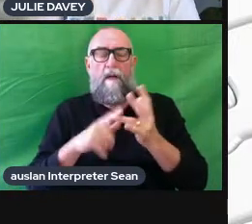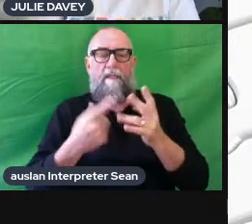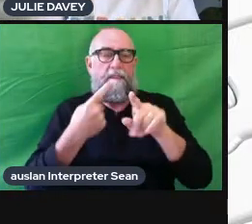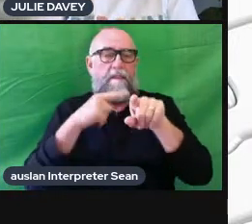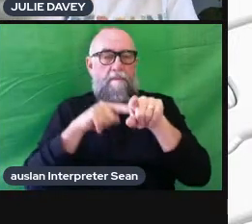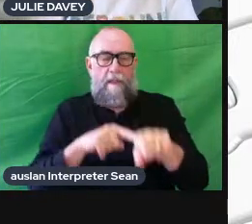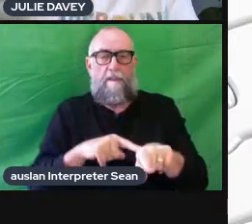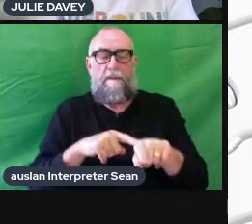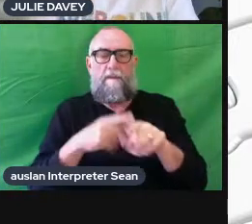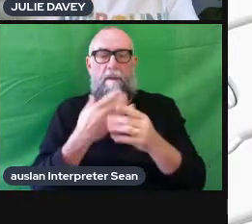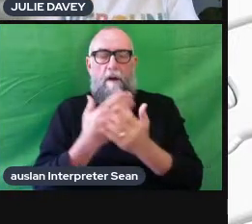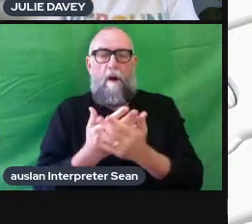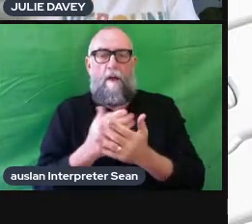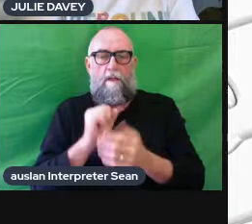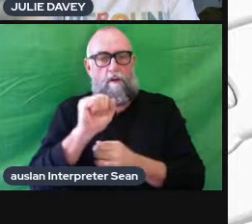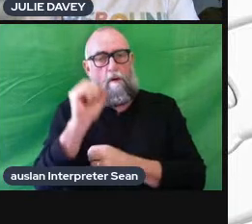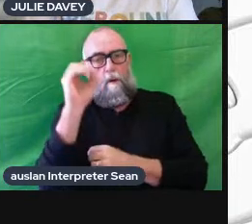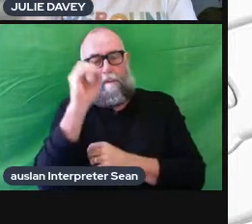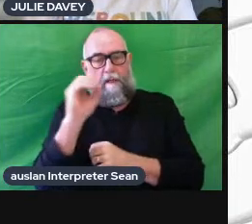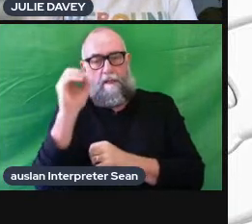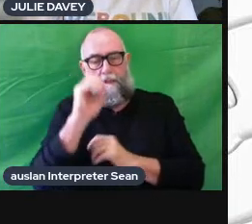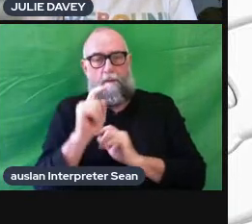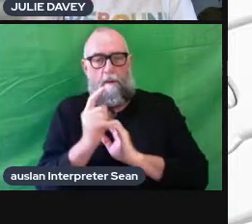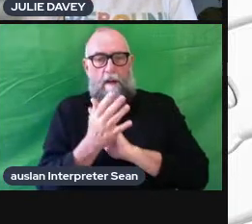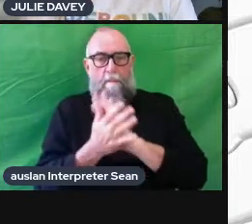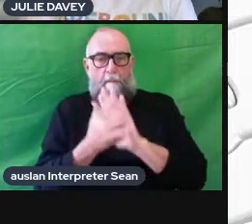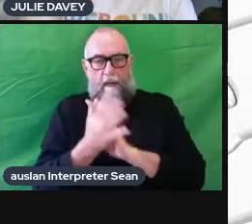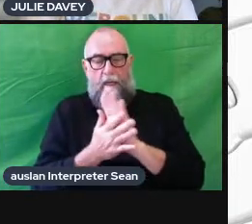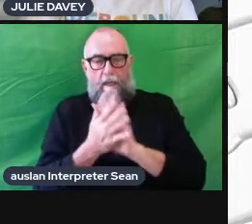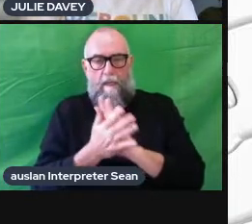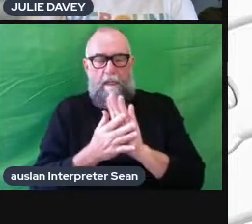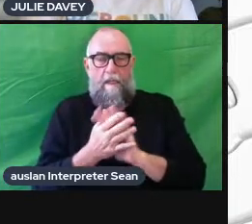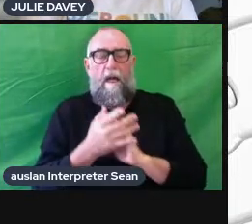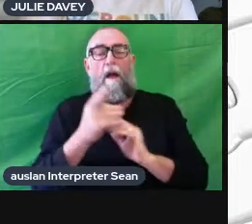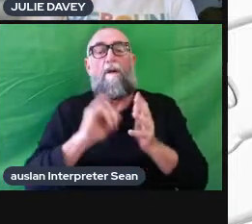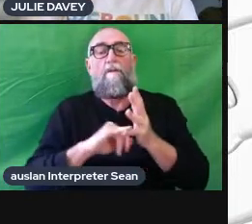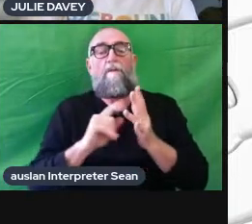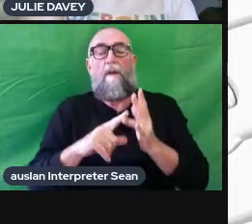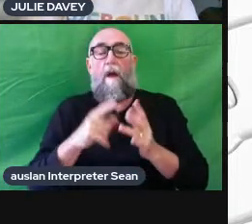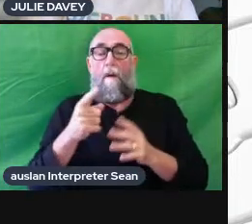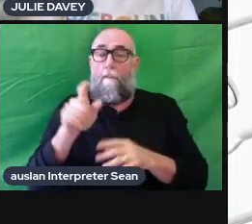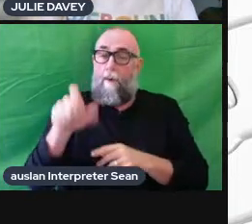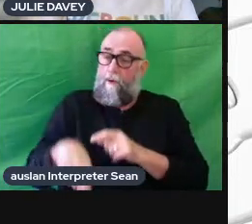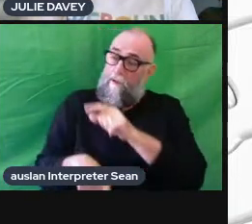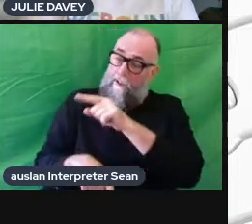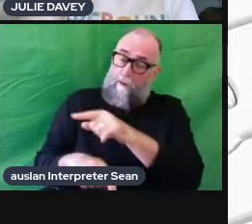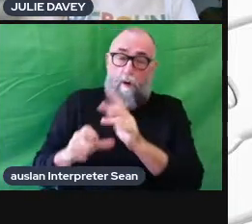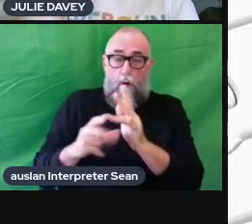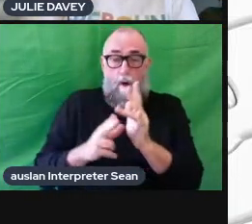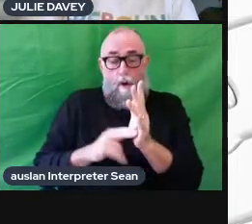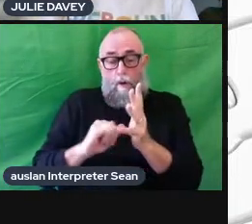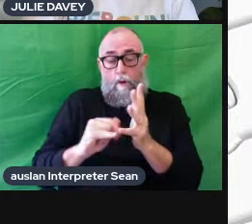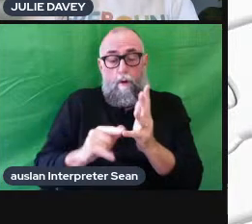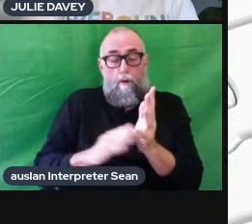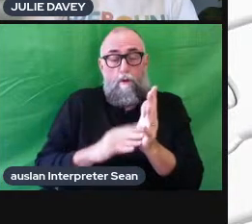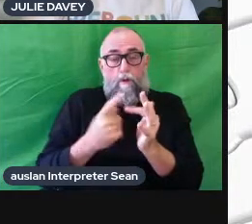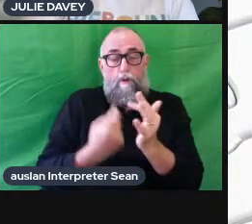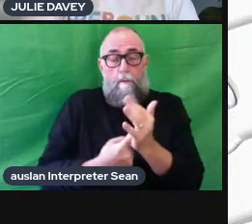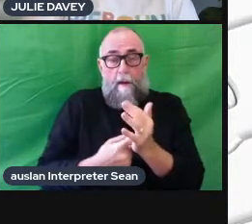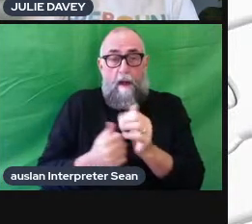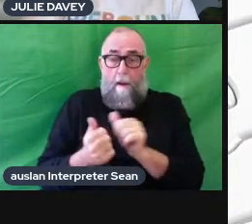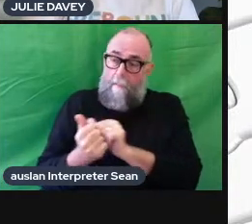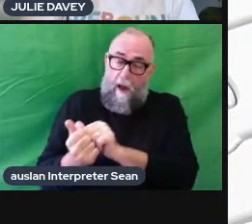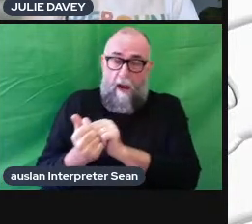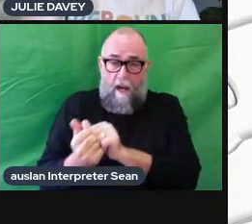between meetings. For researchers, remember that the consumer partners bring more to the table than just their experience of disease